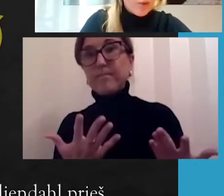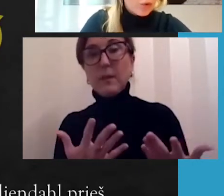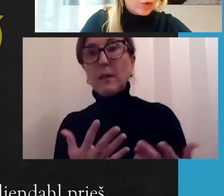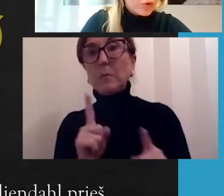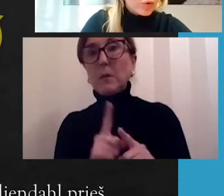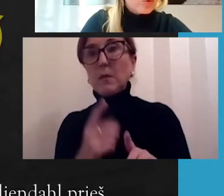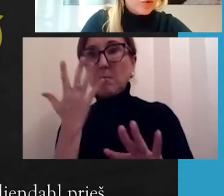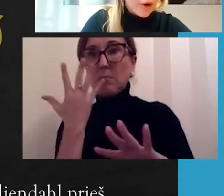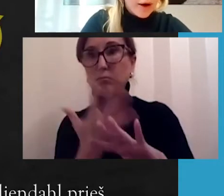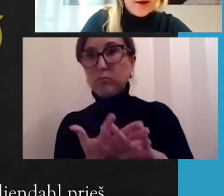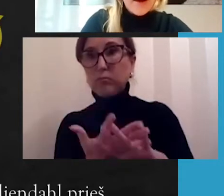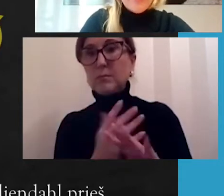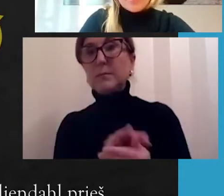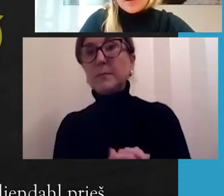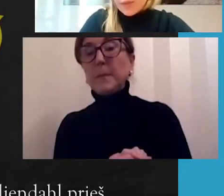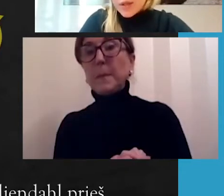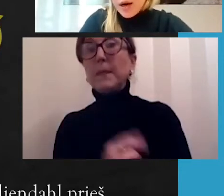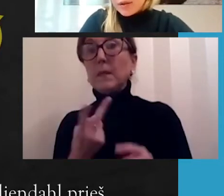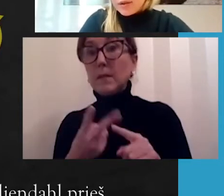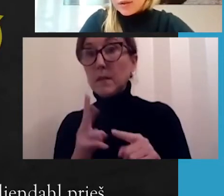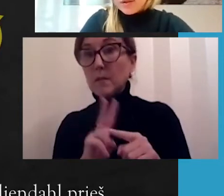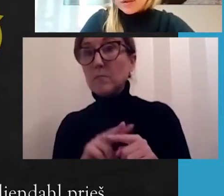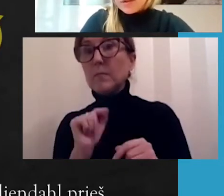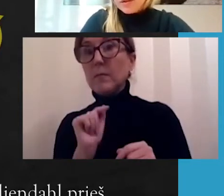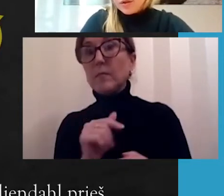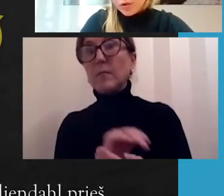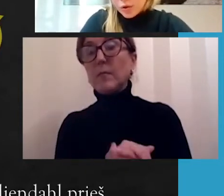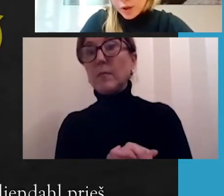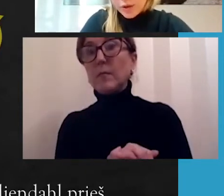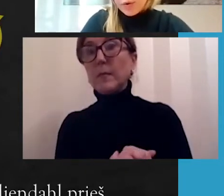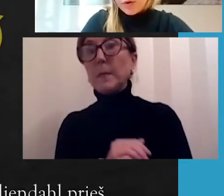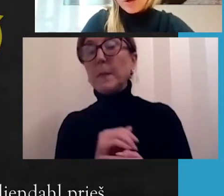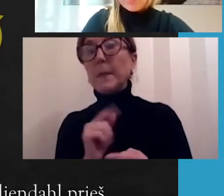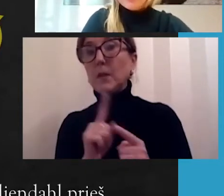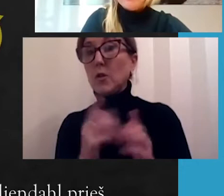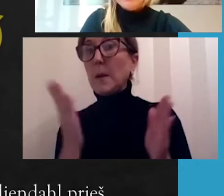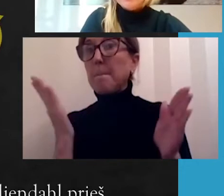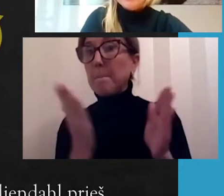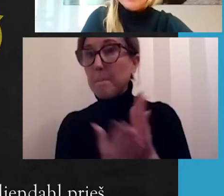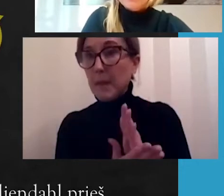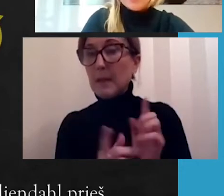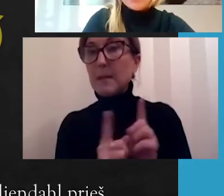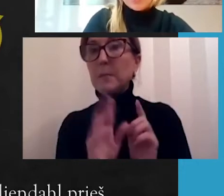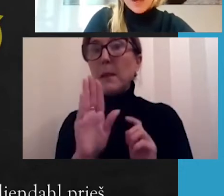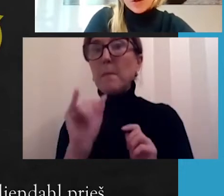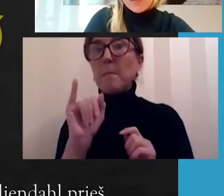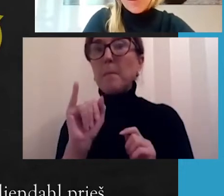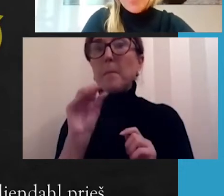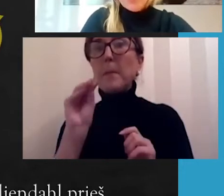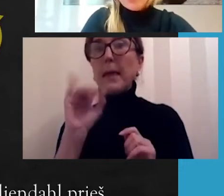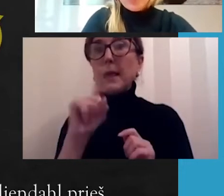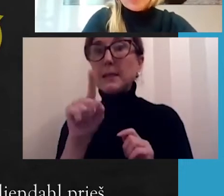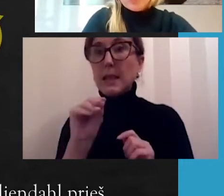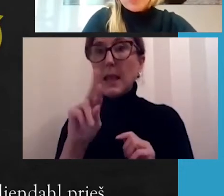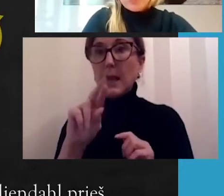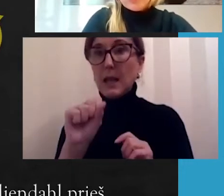speech, because if your speech is considered to be hate speech, then your freedom to the